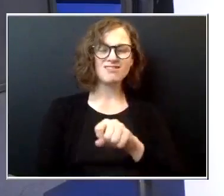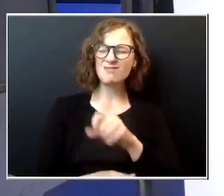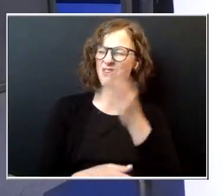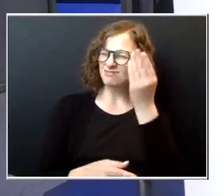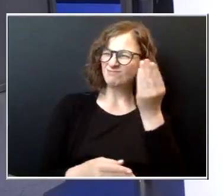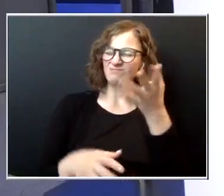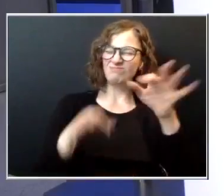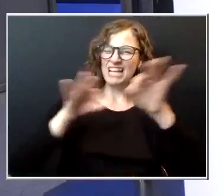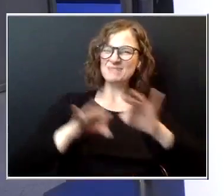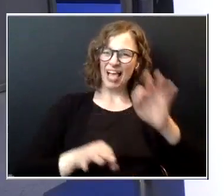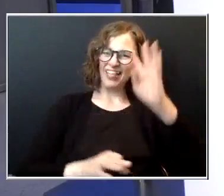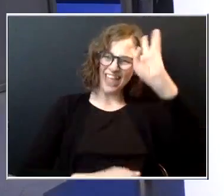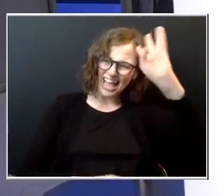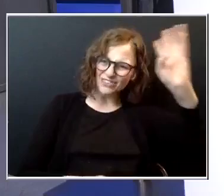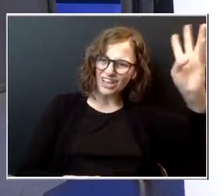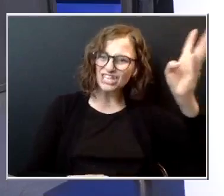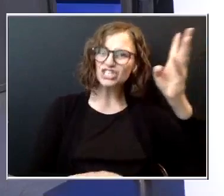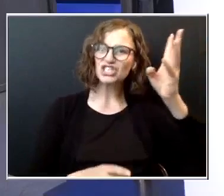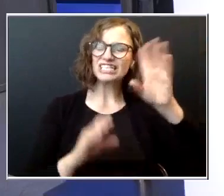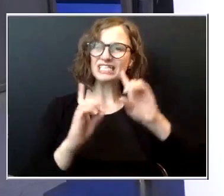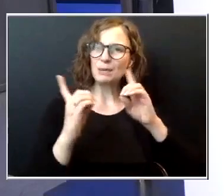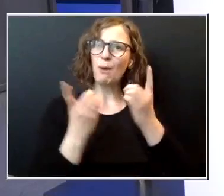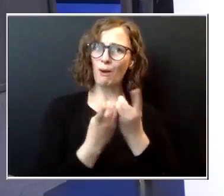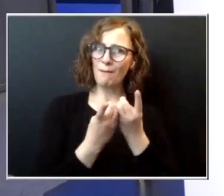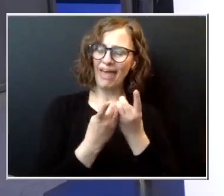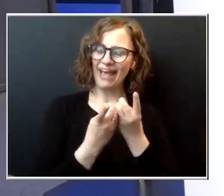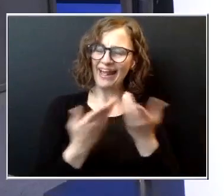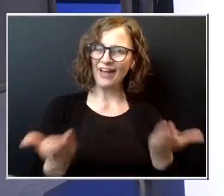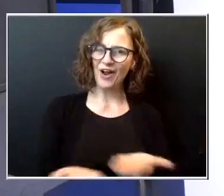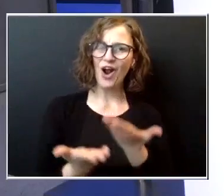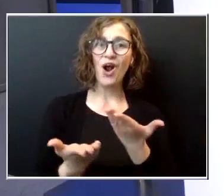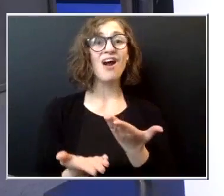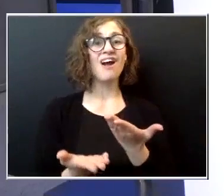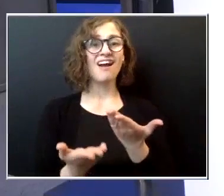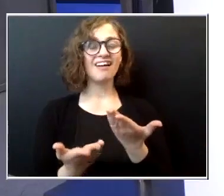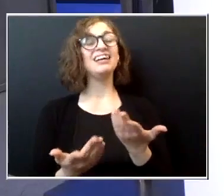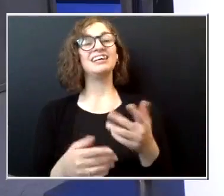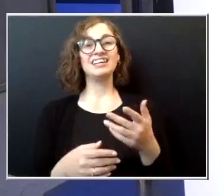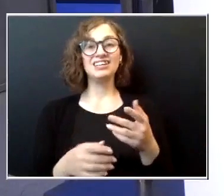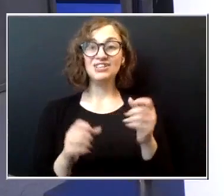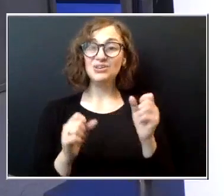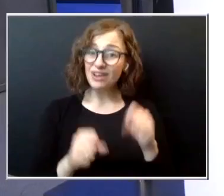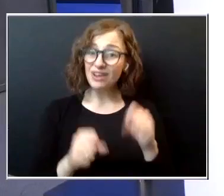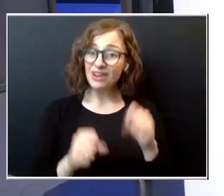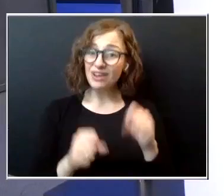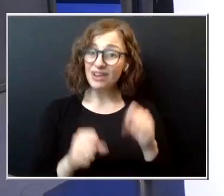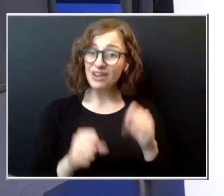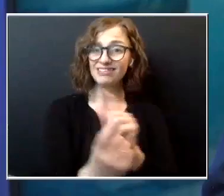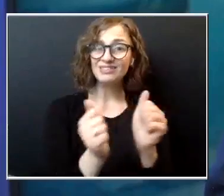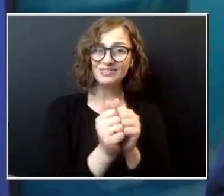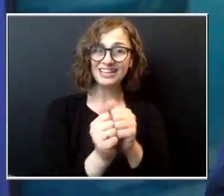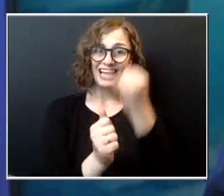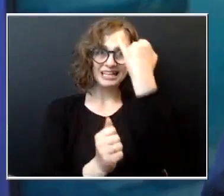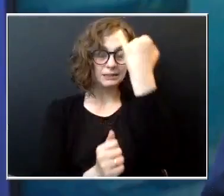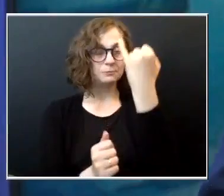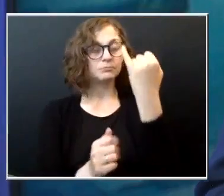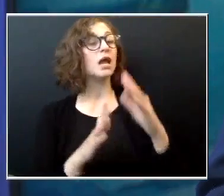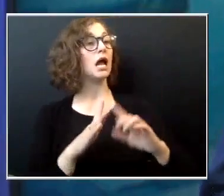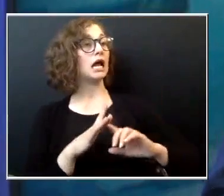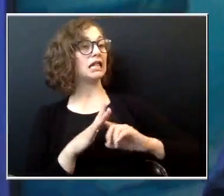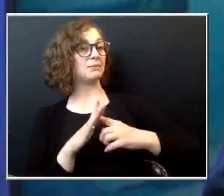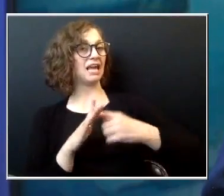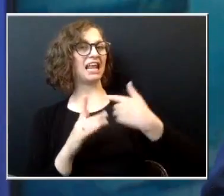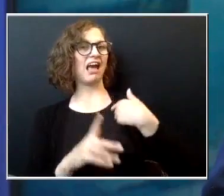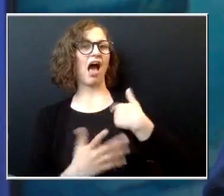actually an inventing, a department where you could go and take your ideas. Yes. Initially, I didn't even recognize that it was